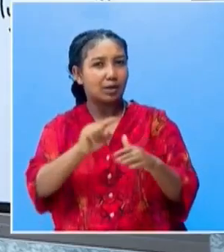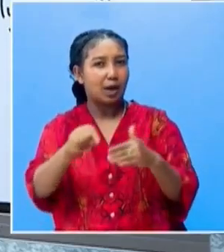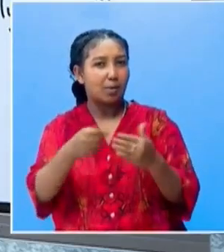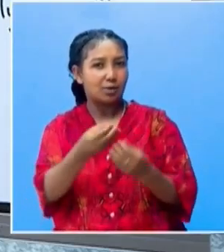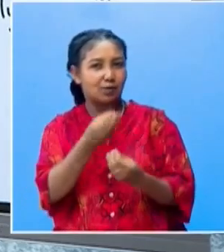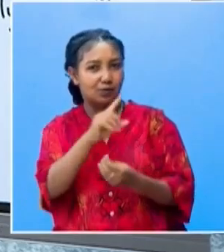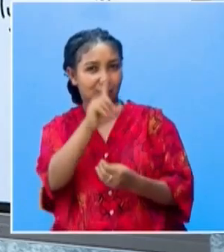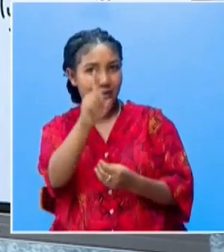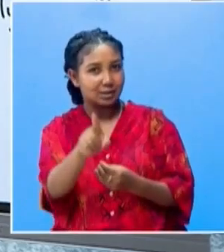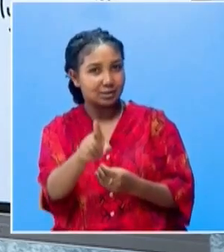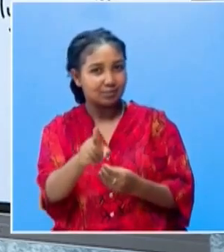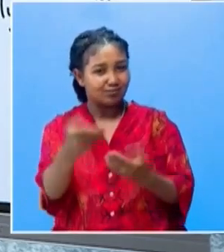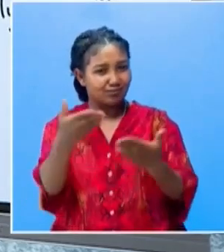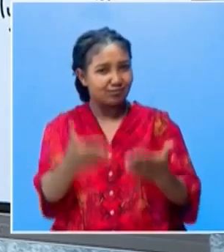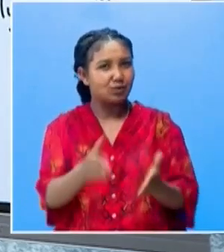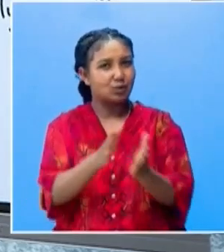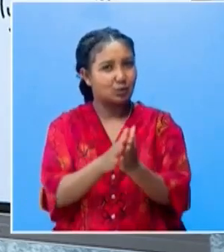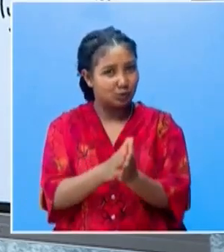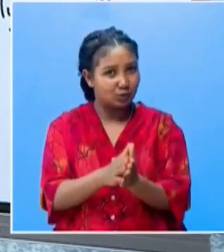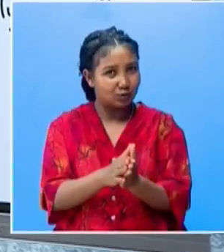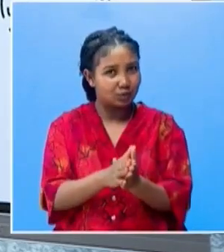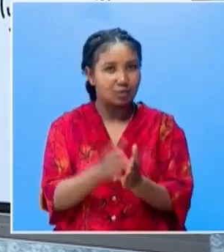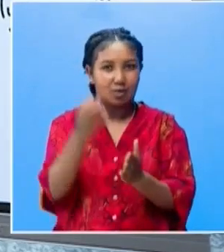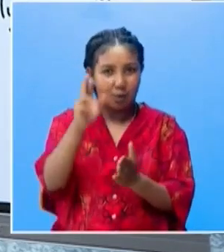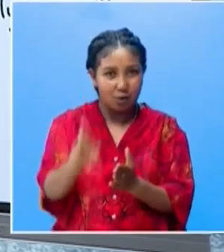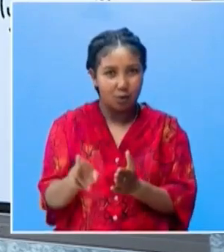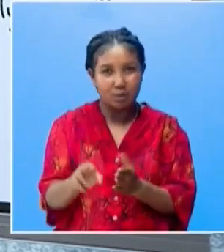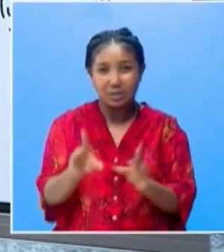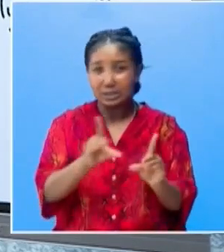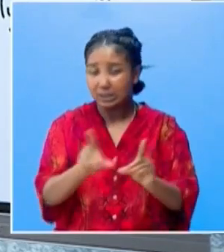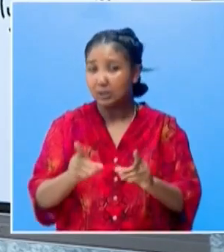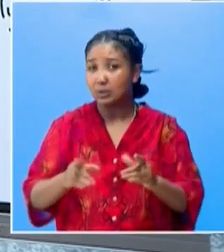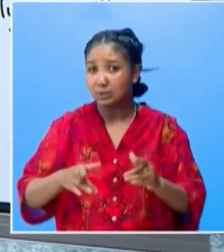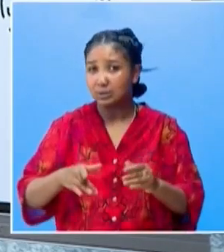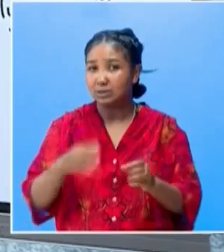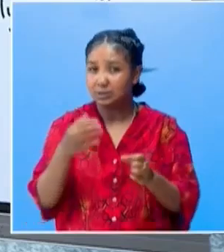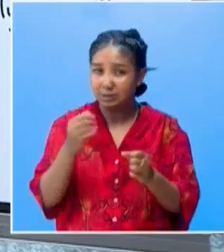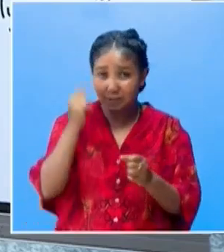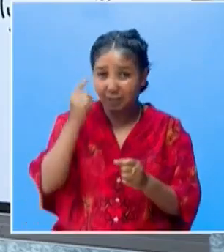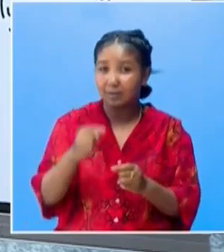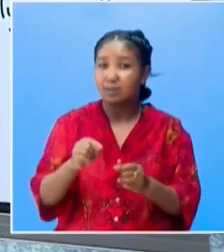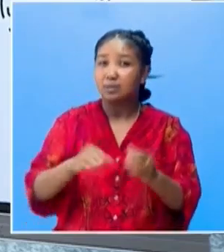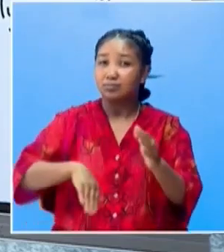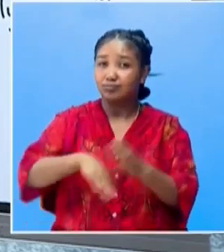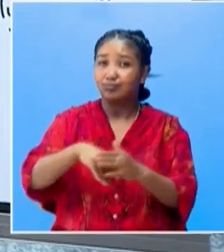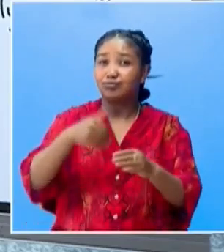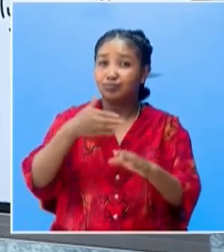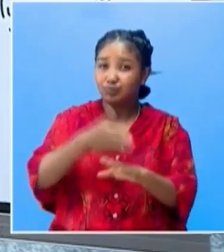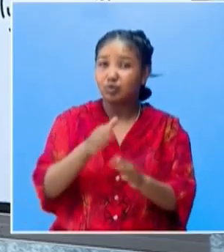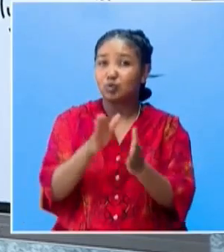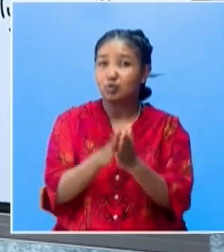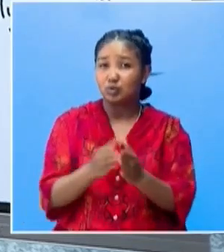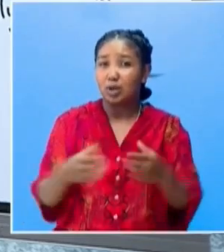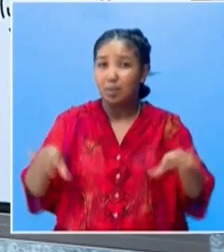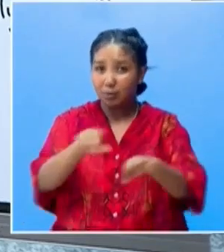food served at school? Or do you think playing football after school is important?